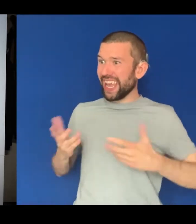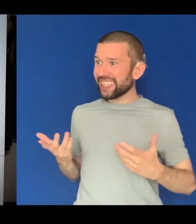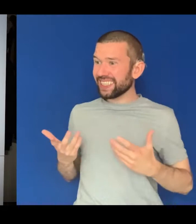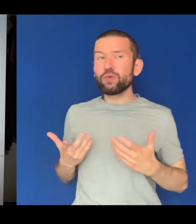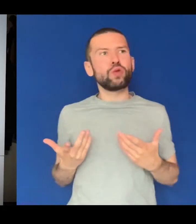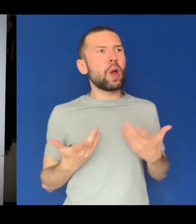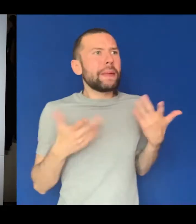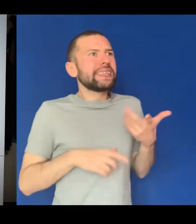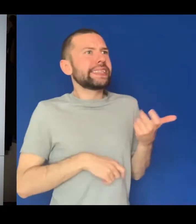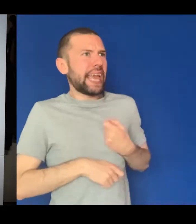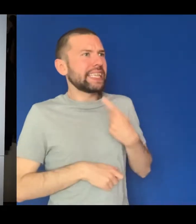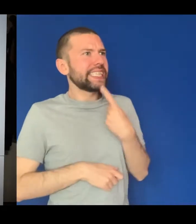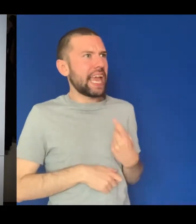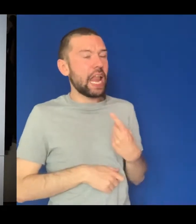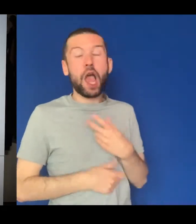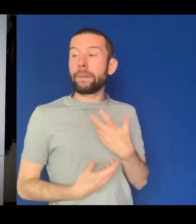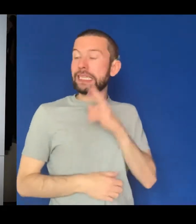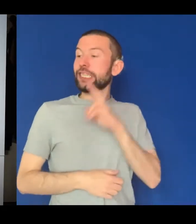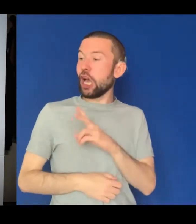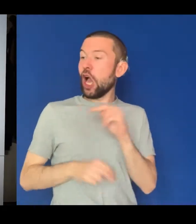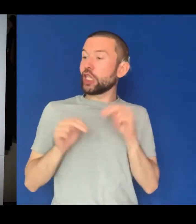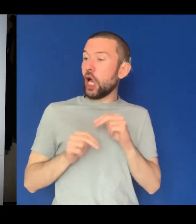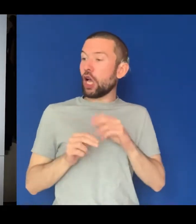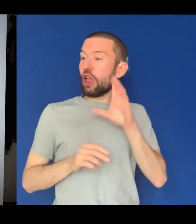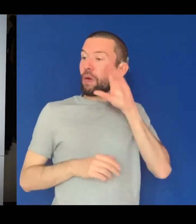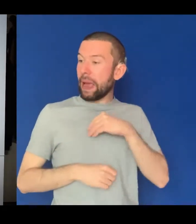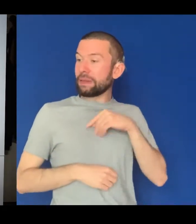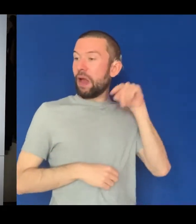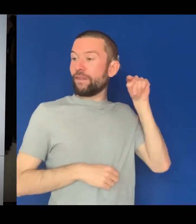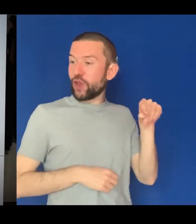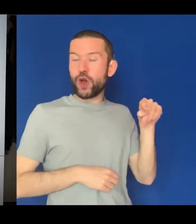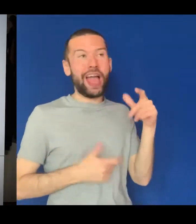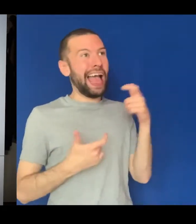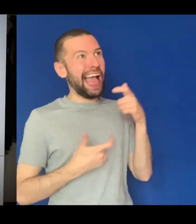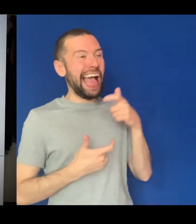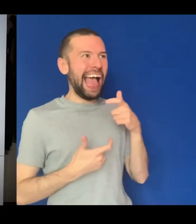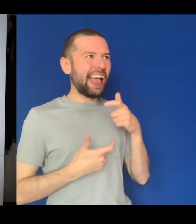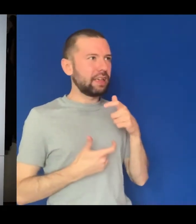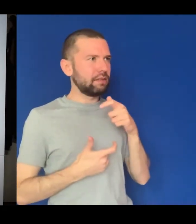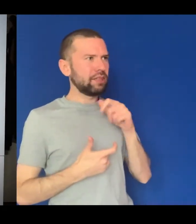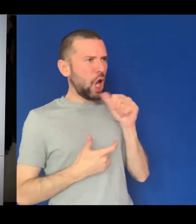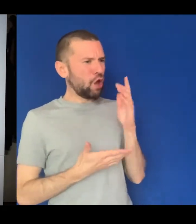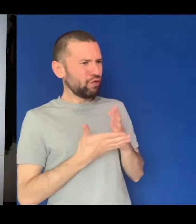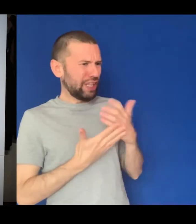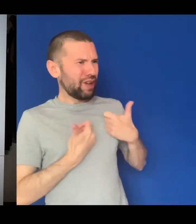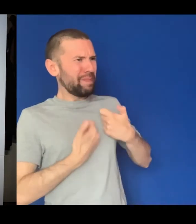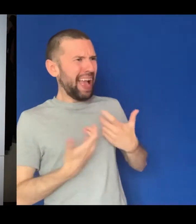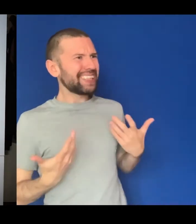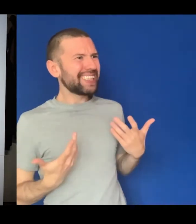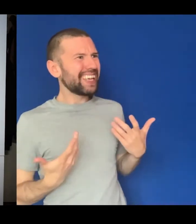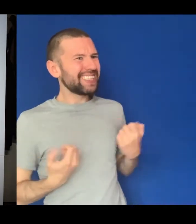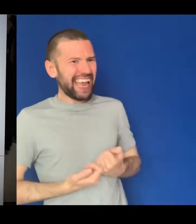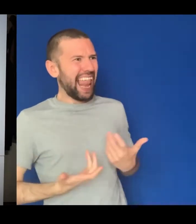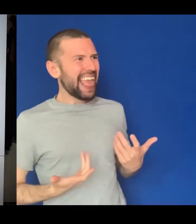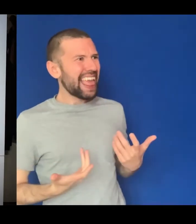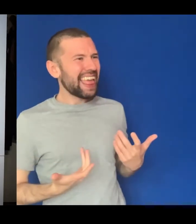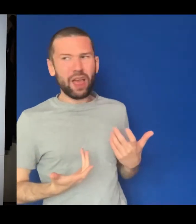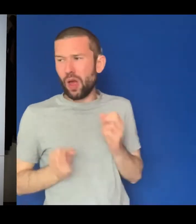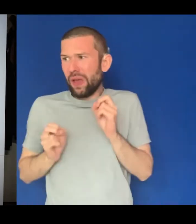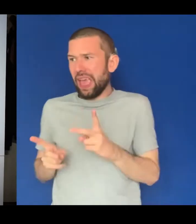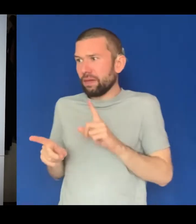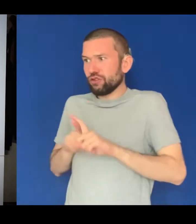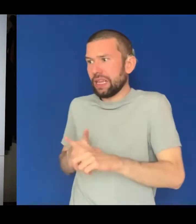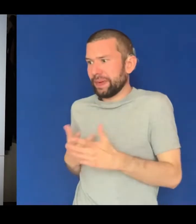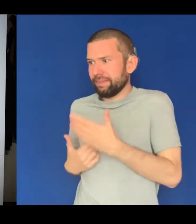You text me saying, seen a dog that reminded me of you, haha. It was hardly the most romantic text I'd gotten, Danny. Okay, I was just trying to